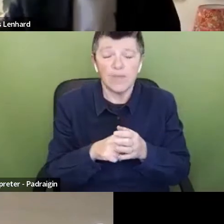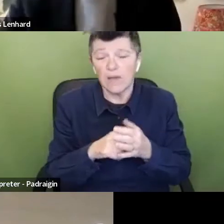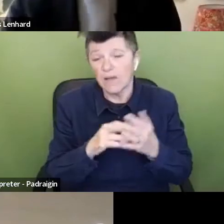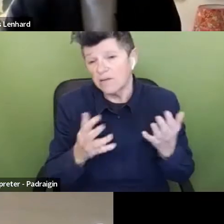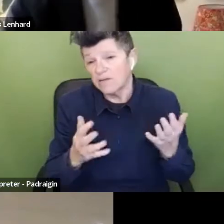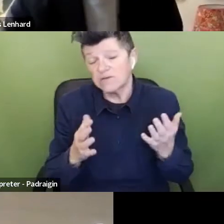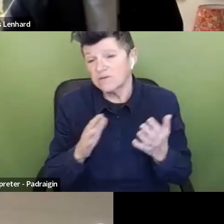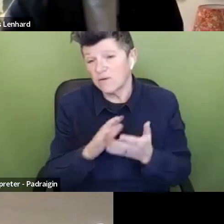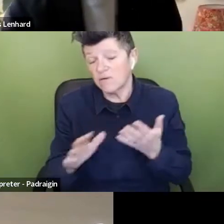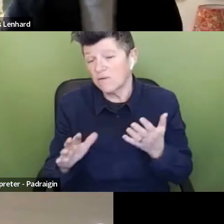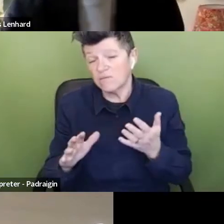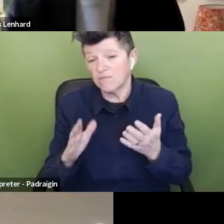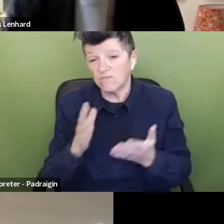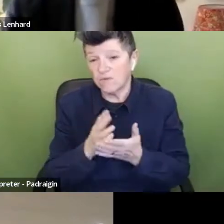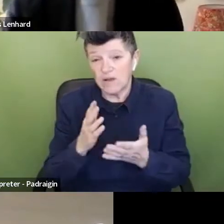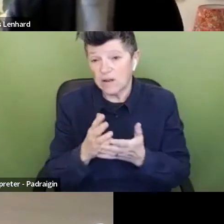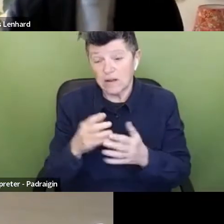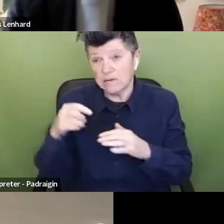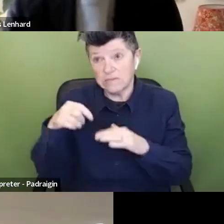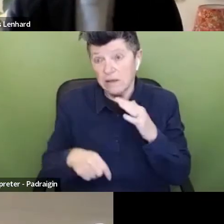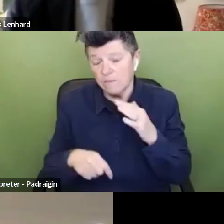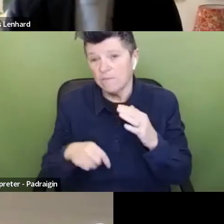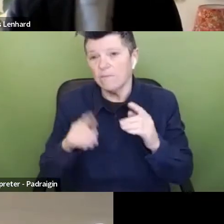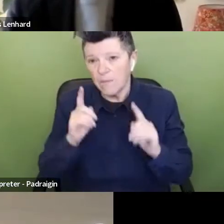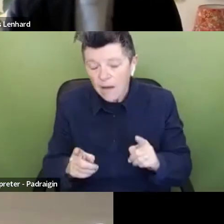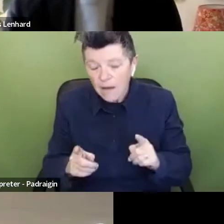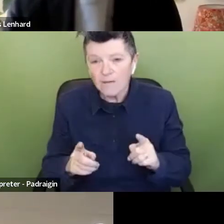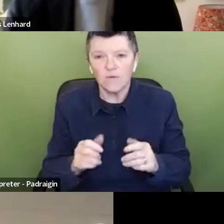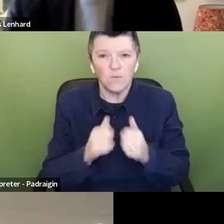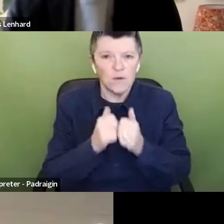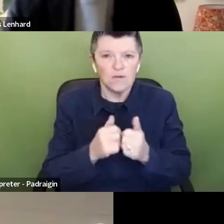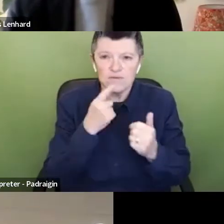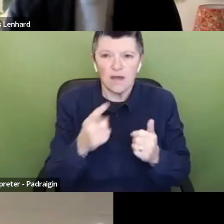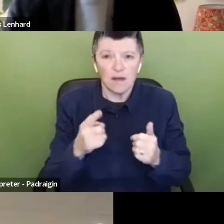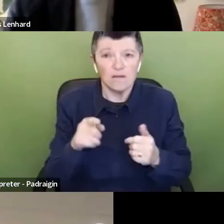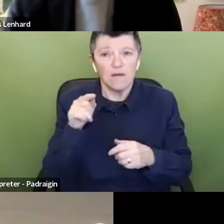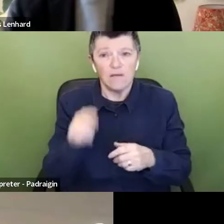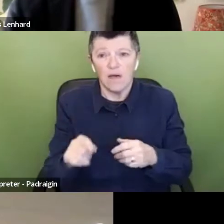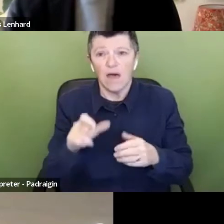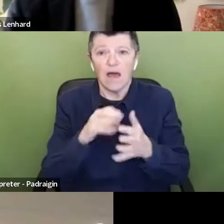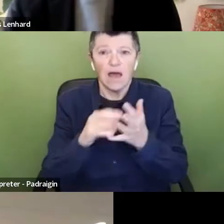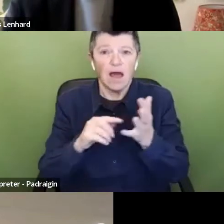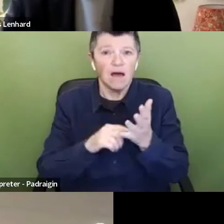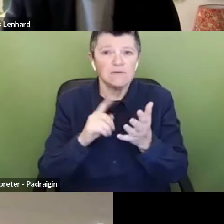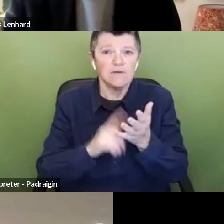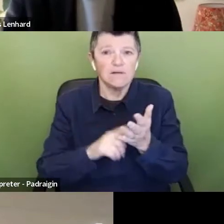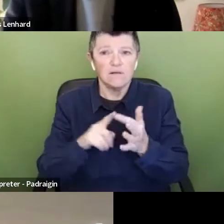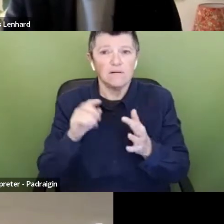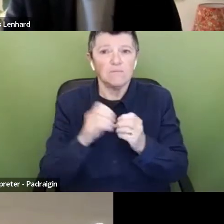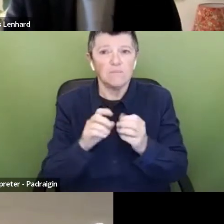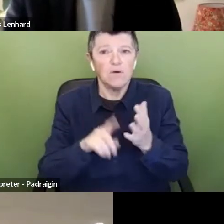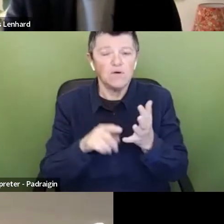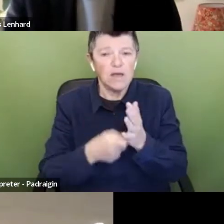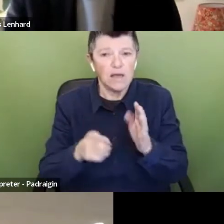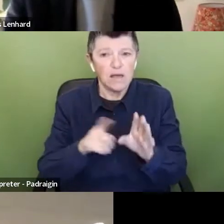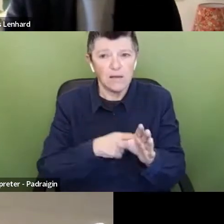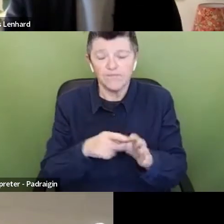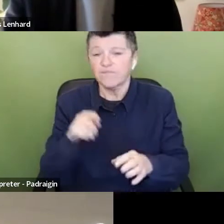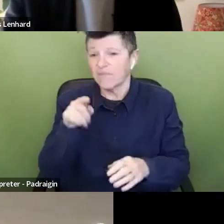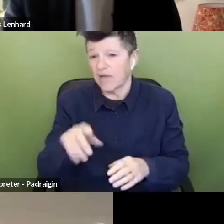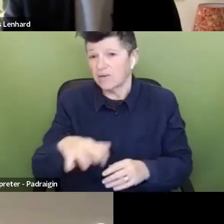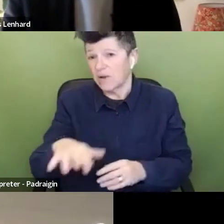but worth saying very clearly, because in Castlebury, where I worked, only 6 new units of social